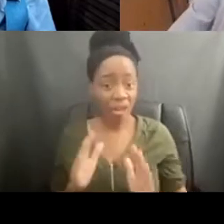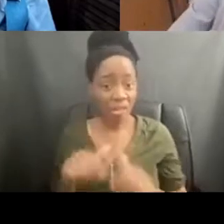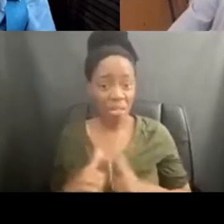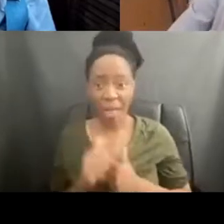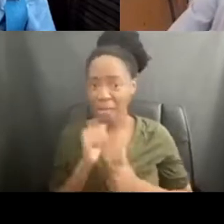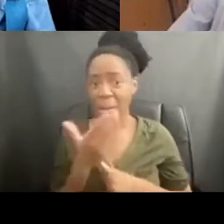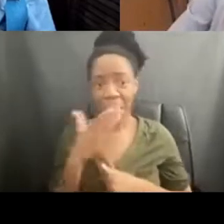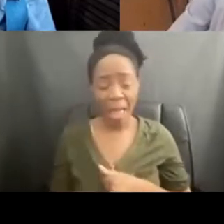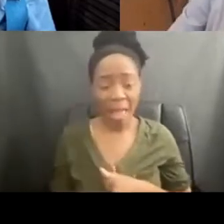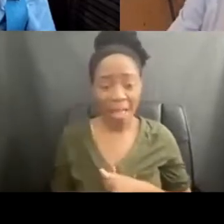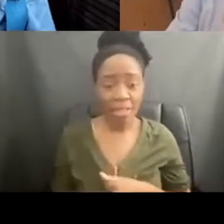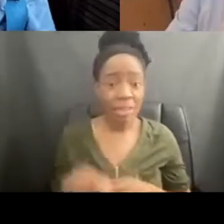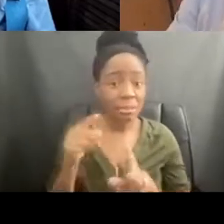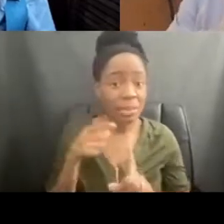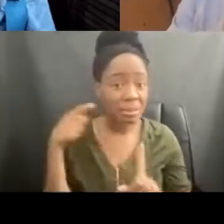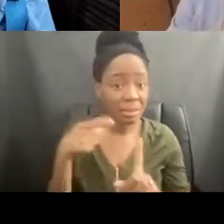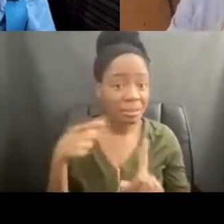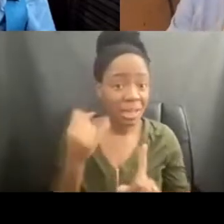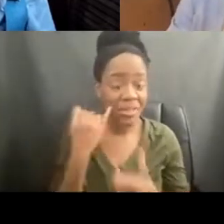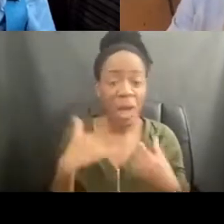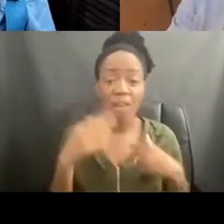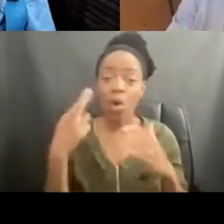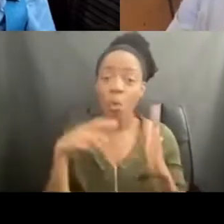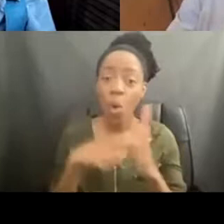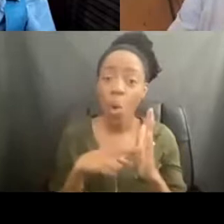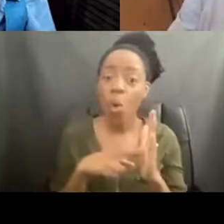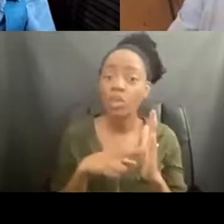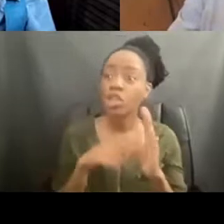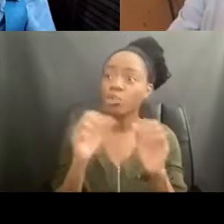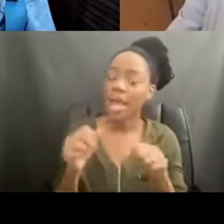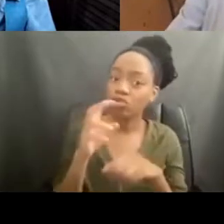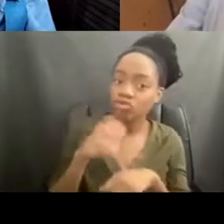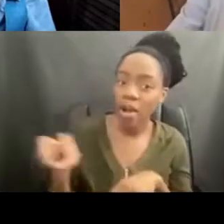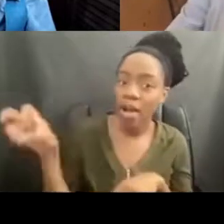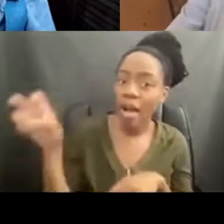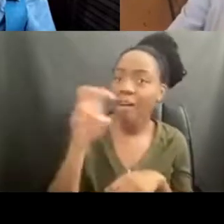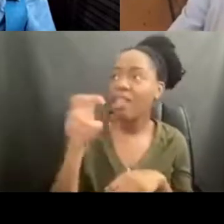life. Especially if you get roles that take you different places and you